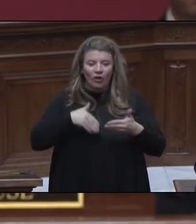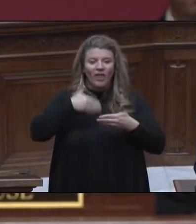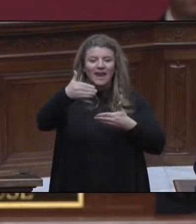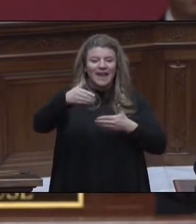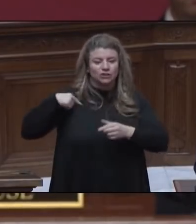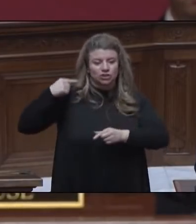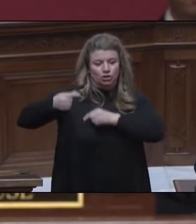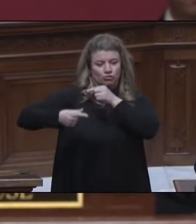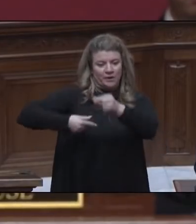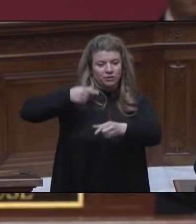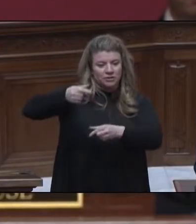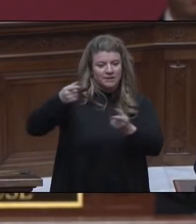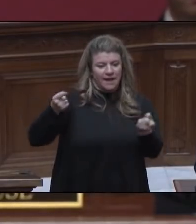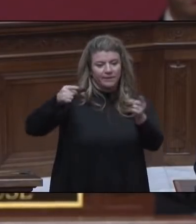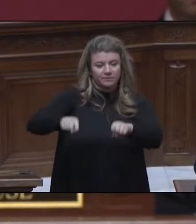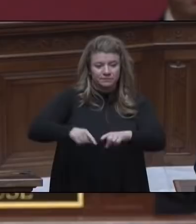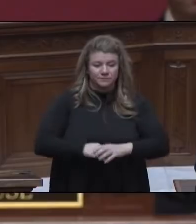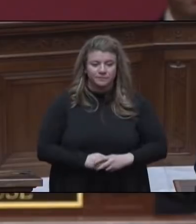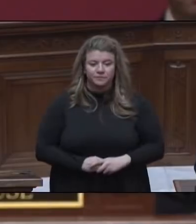next generations to come.